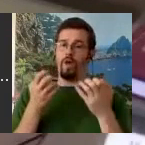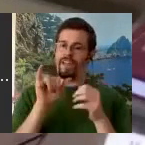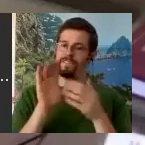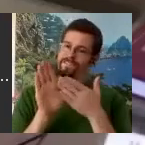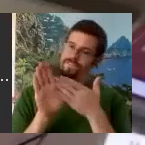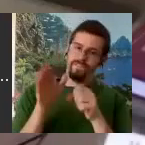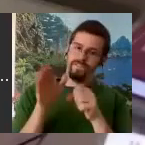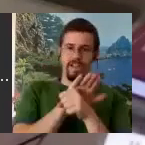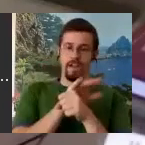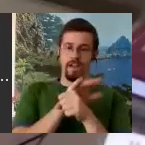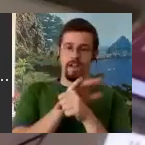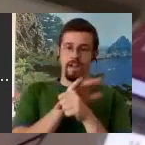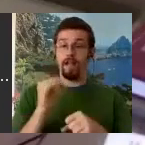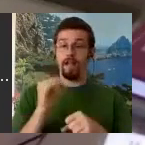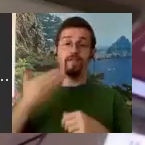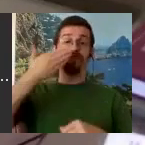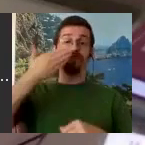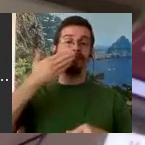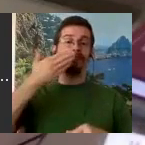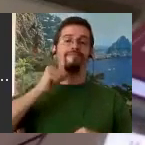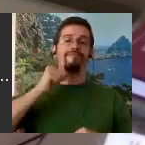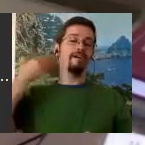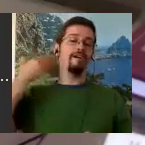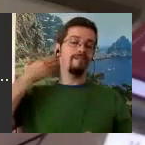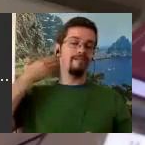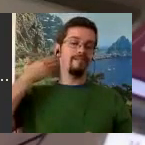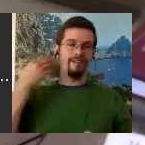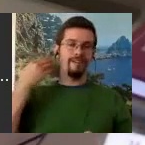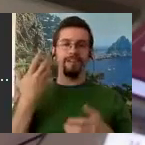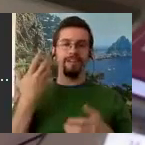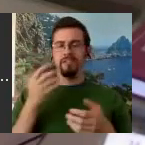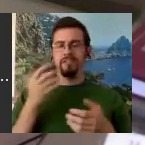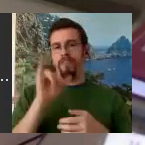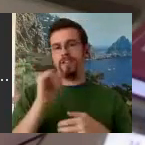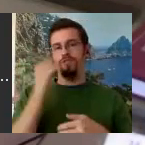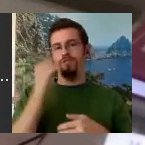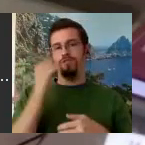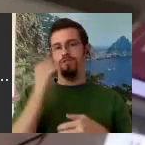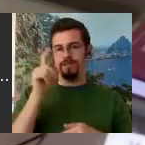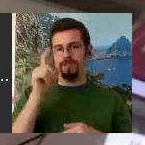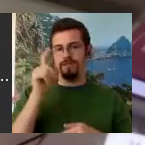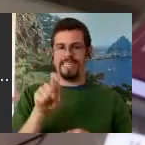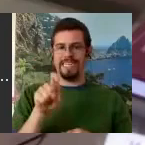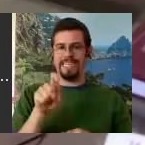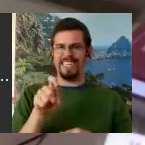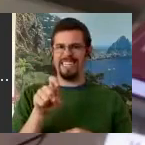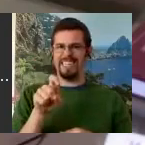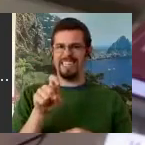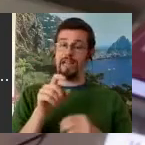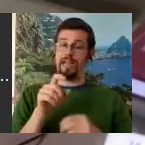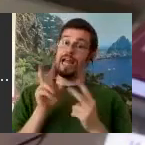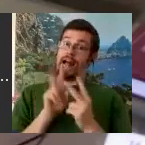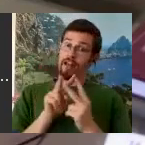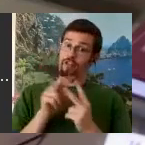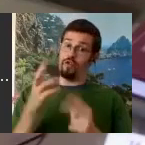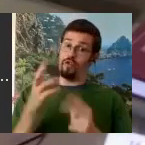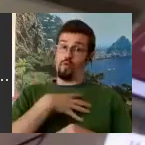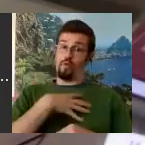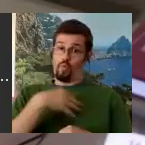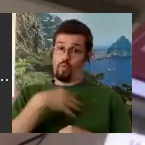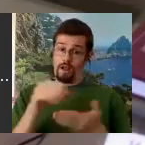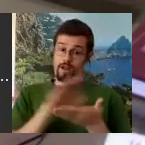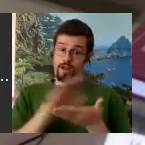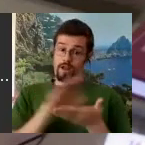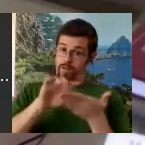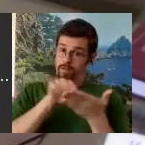looks like it's in front of that face. So that's why we needed to fill in. Even a white palm had to be filled in white